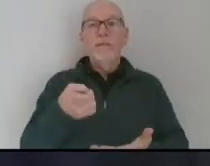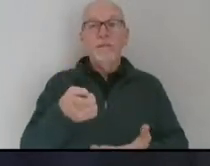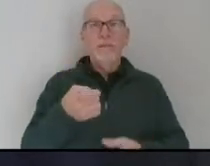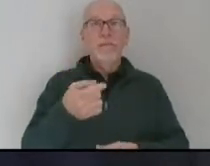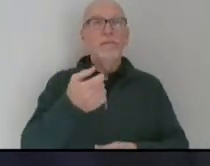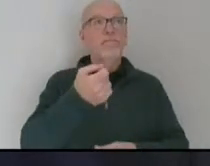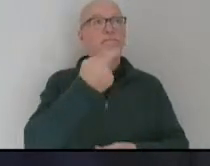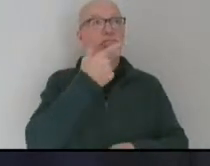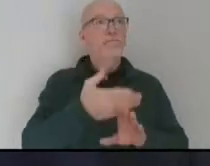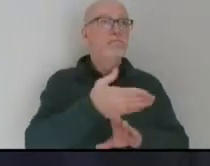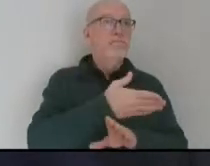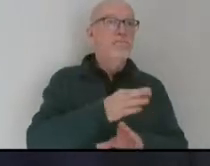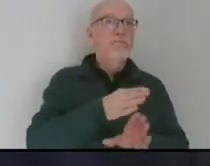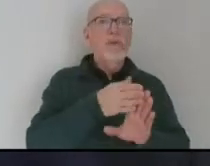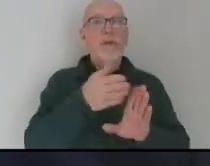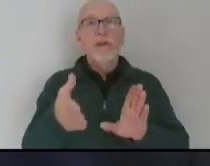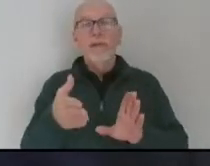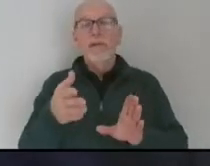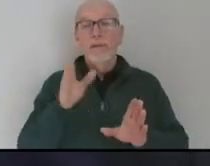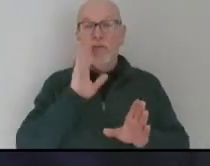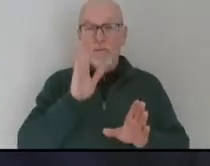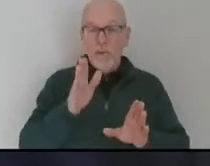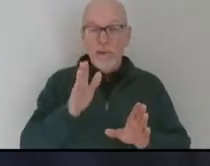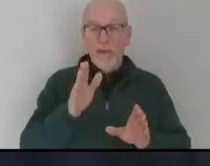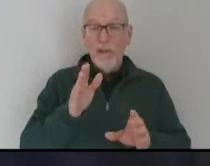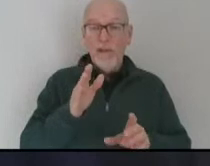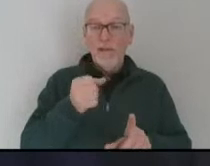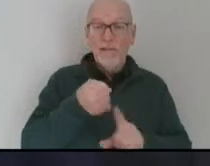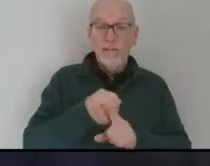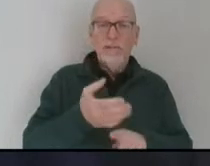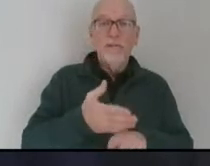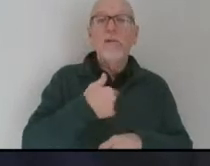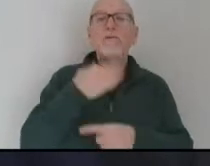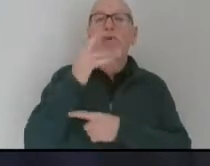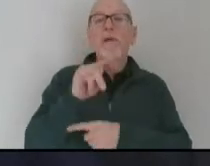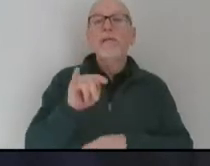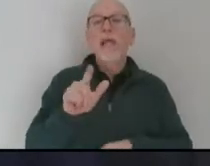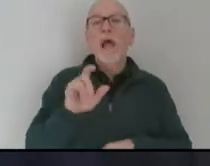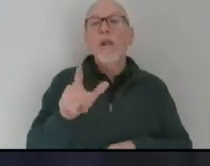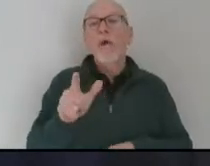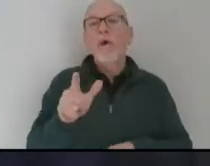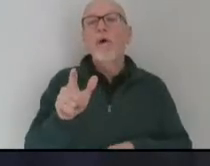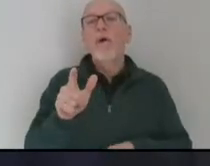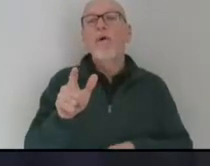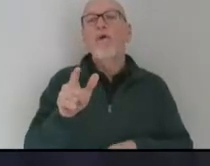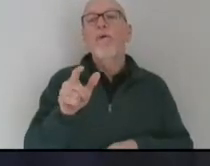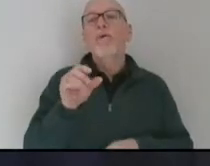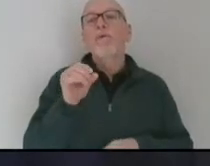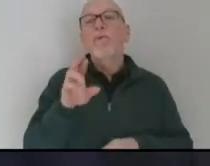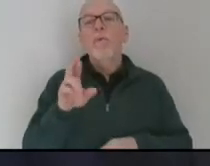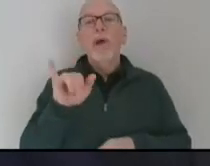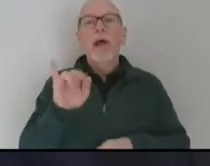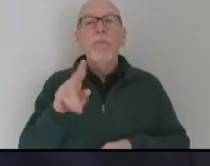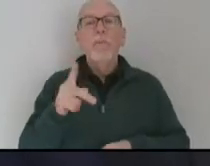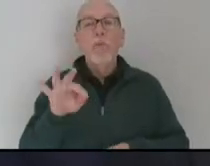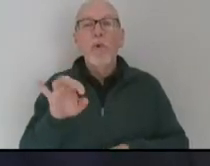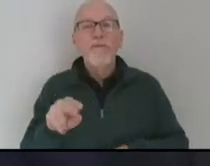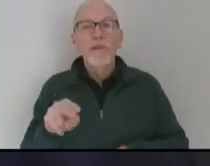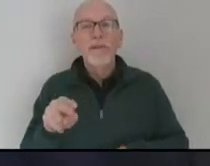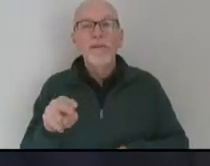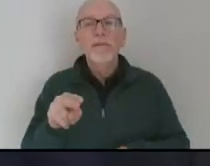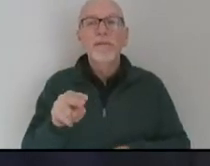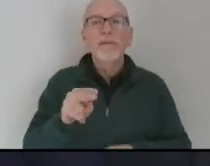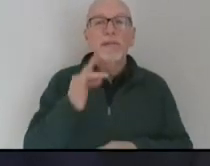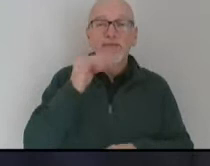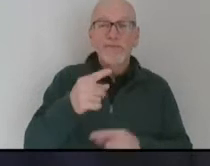if you just take it an hour afterwards. We do believe taking Tylenol or an hour beforehand, taking Tylenol or ibuprofen, if you are having a